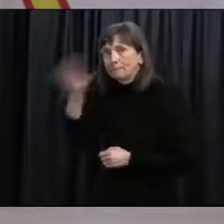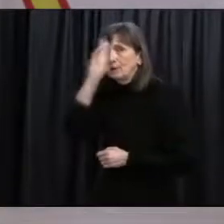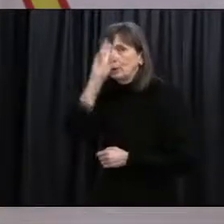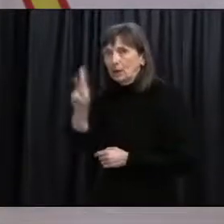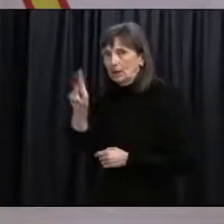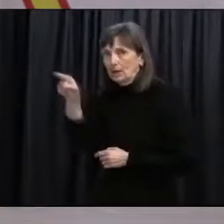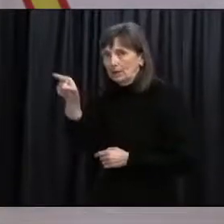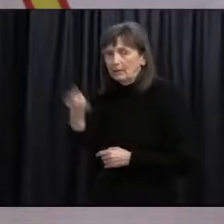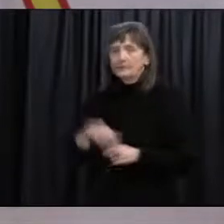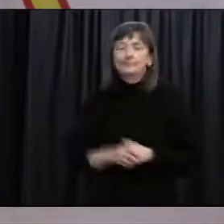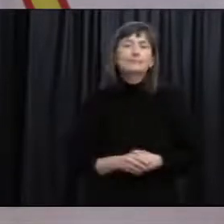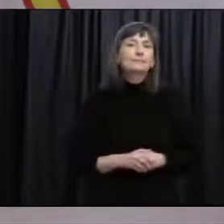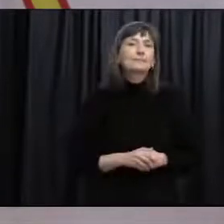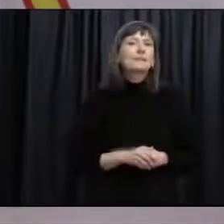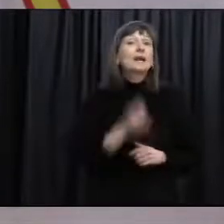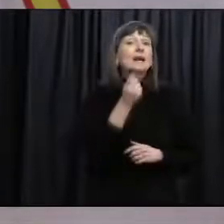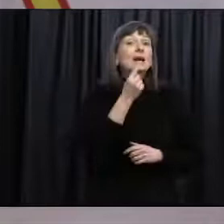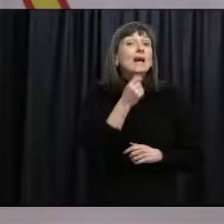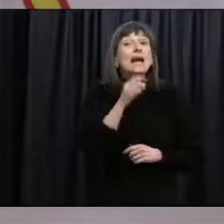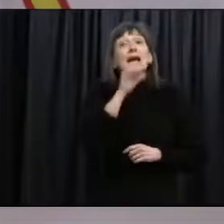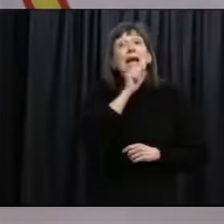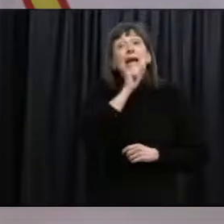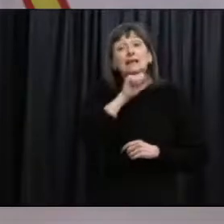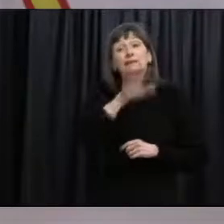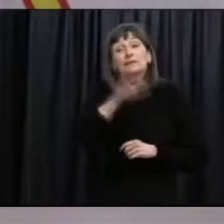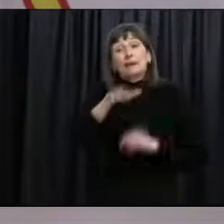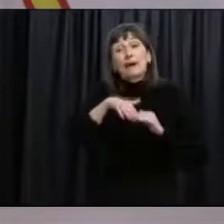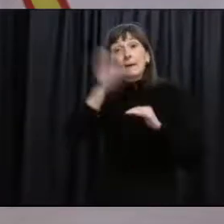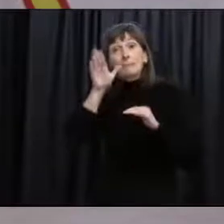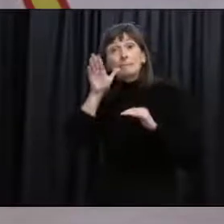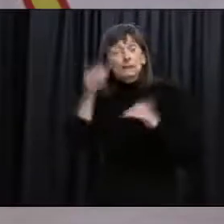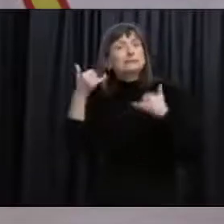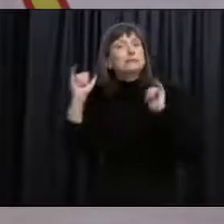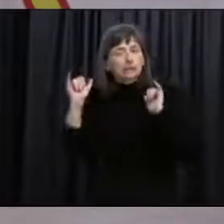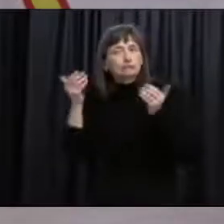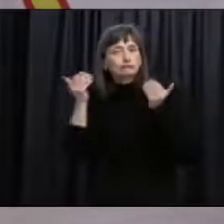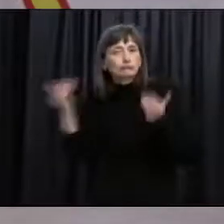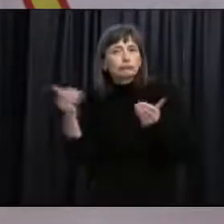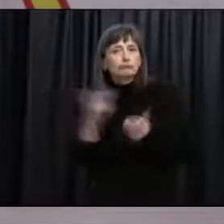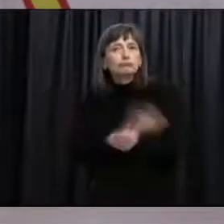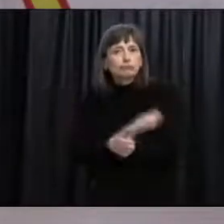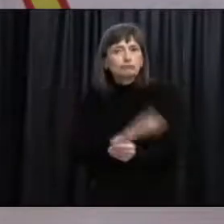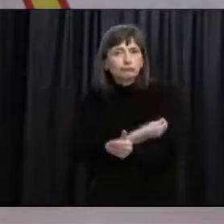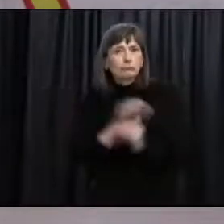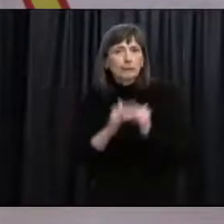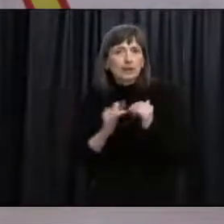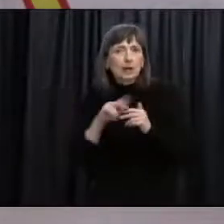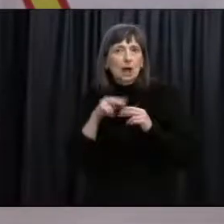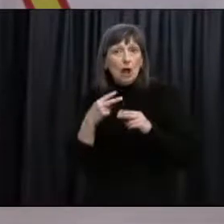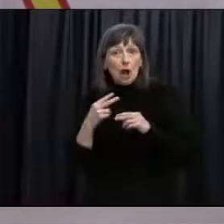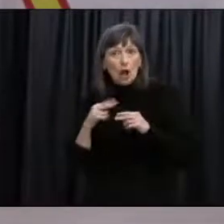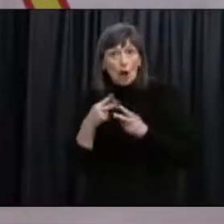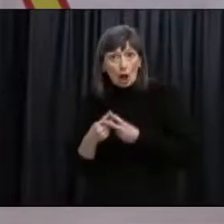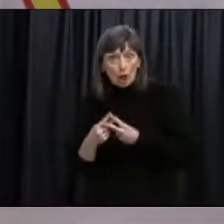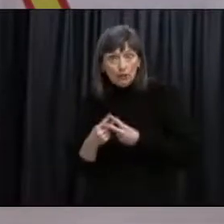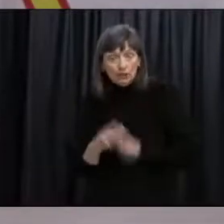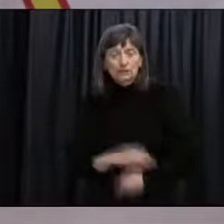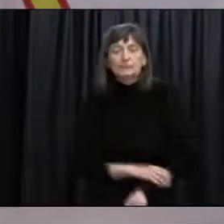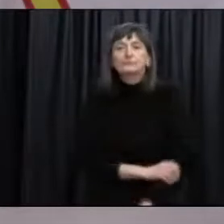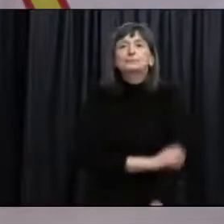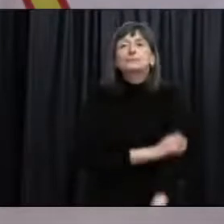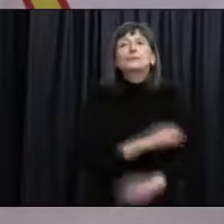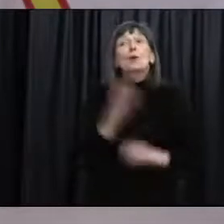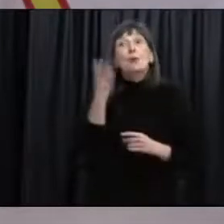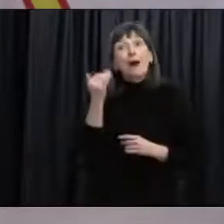may still receive the vaccine, given that the increased risk of hospitalization and